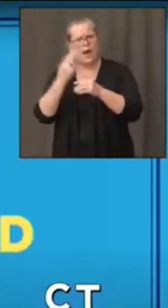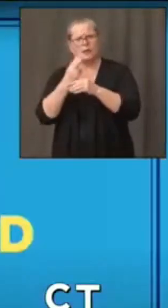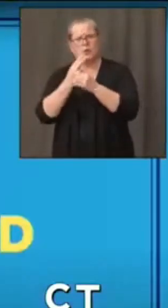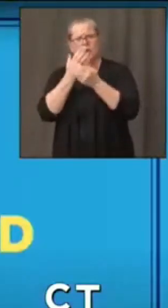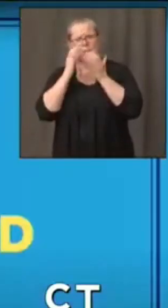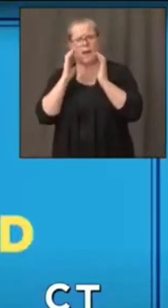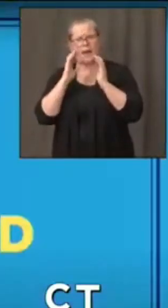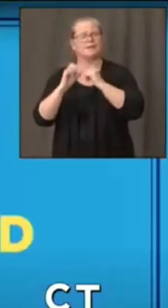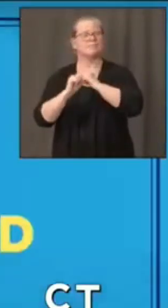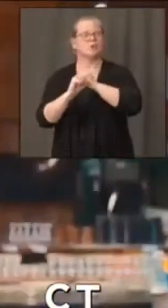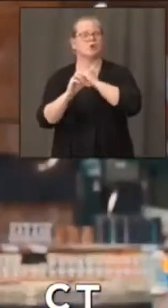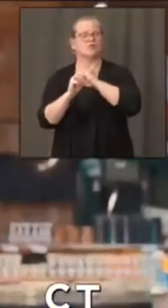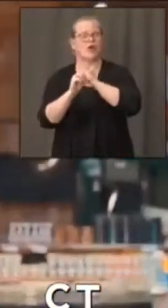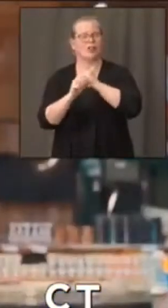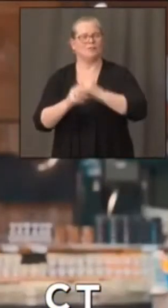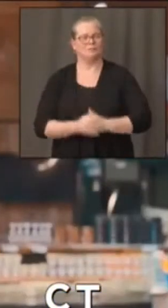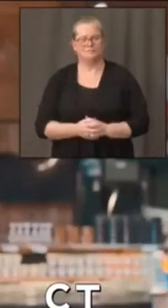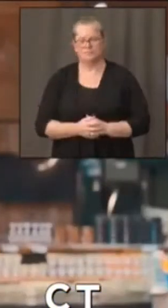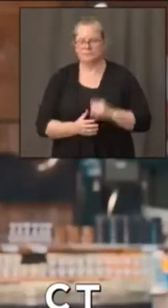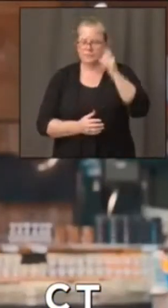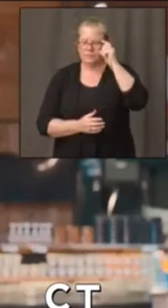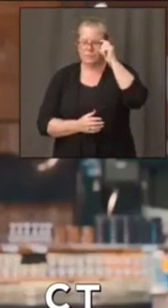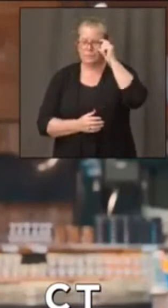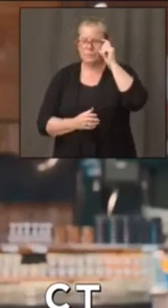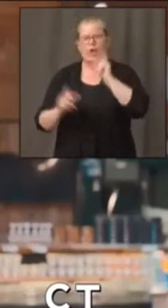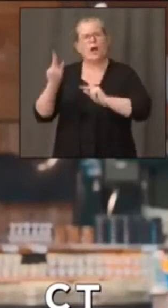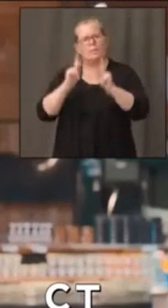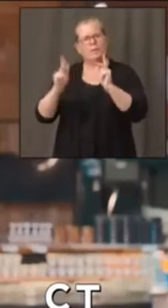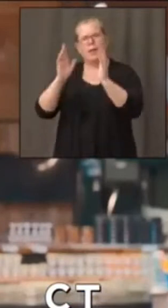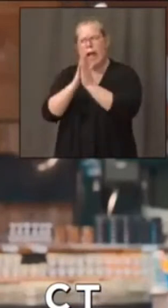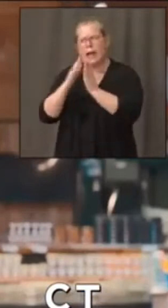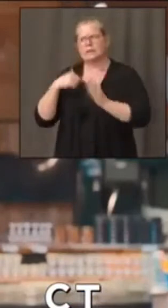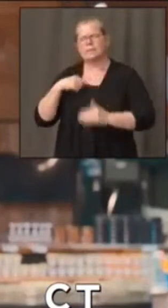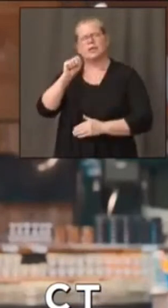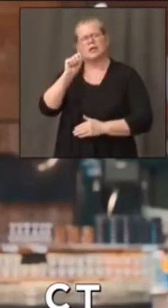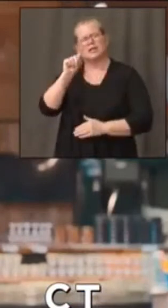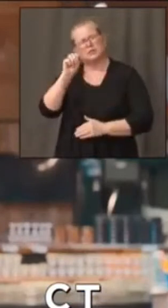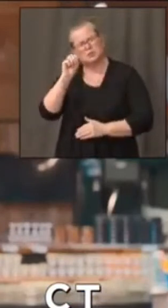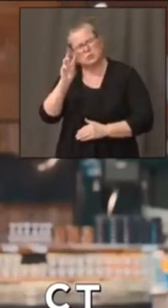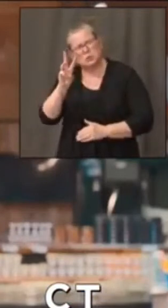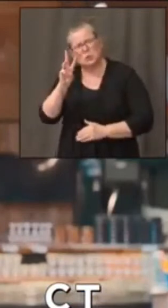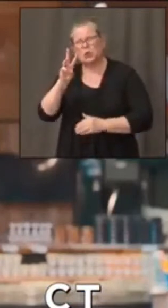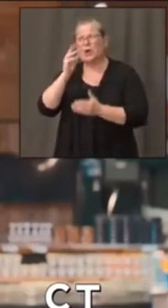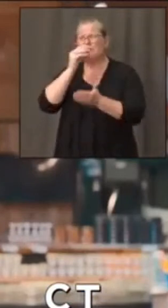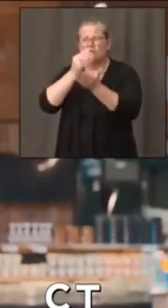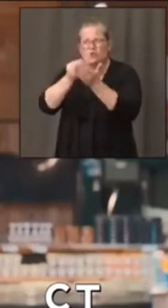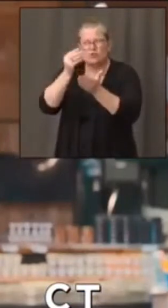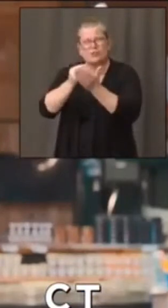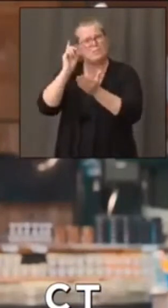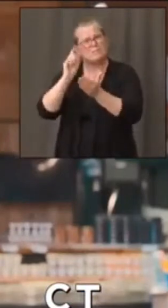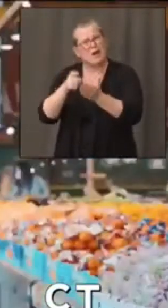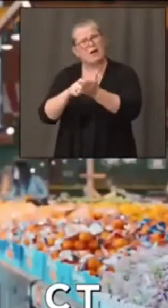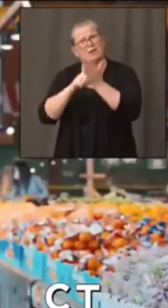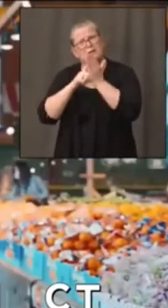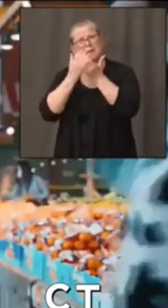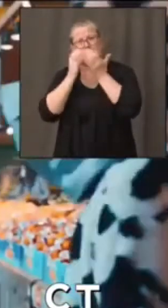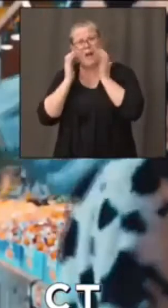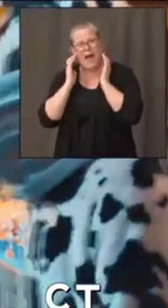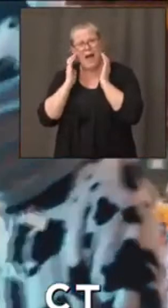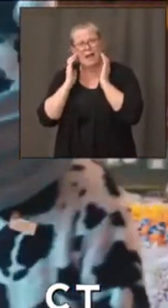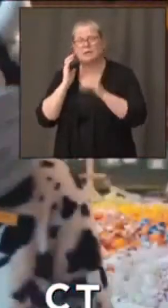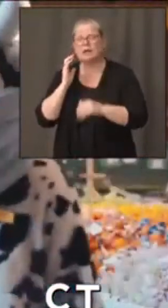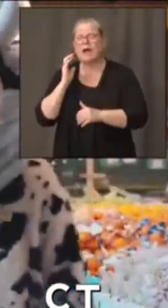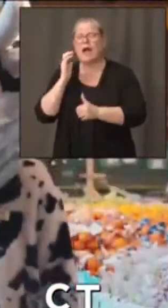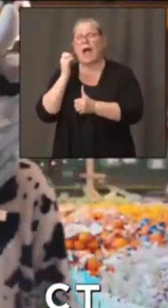people are always asking stood wide to wear a mask for the grocery store everyone should wear a mask